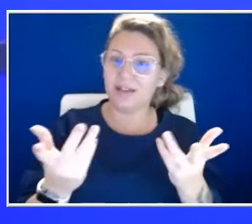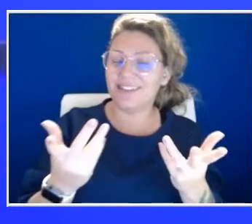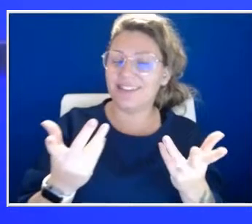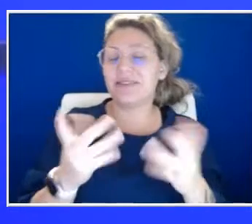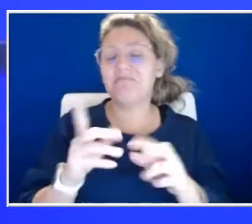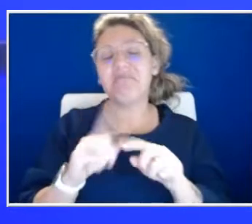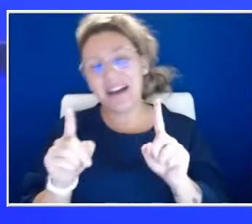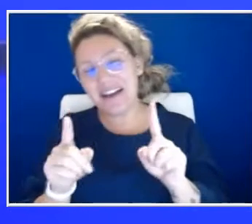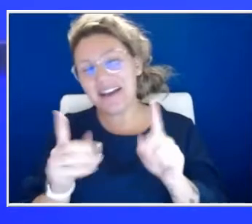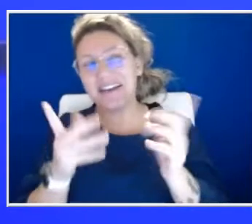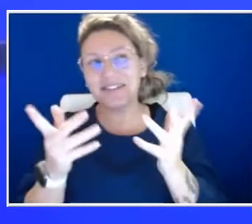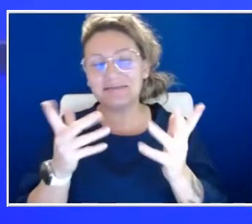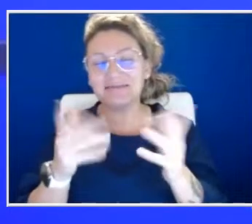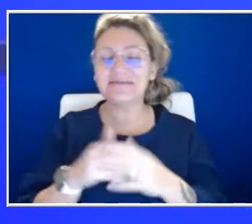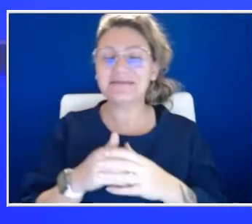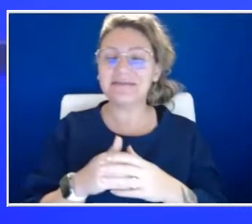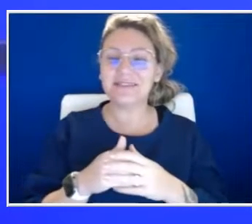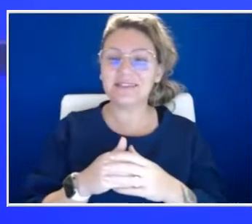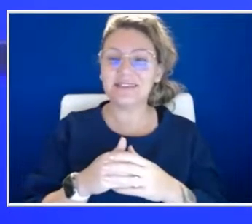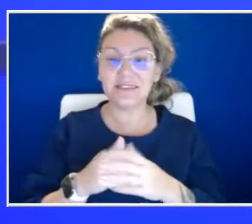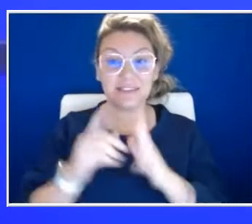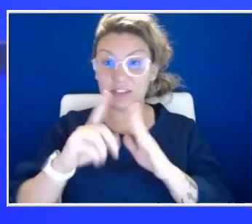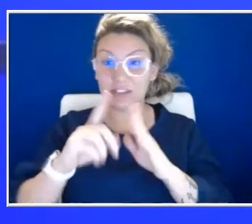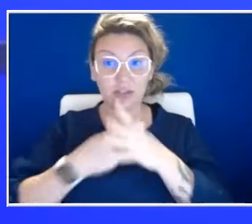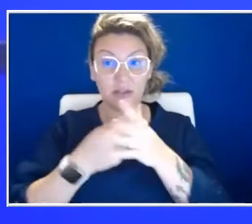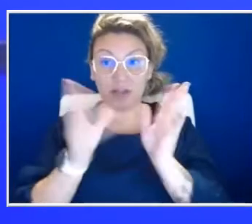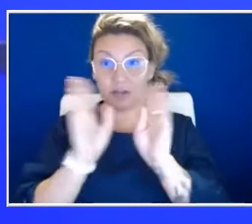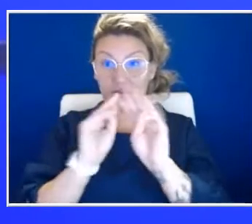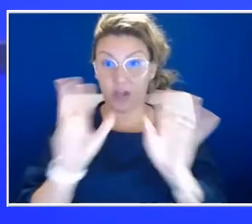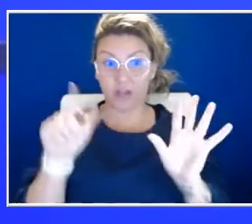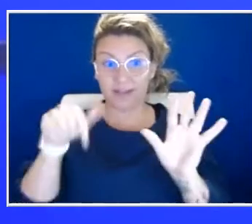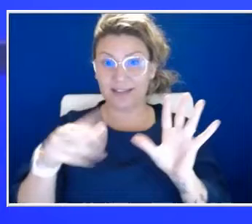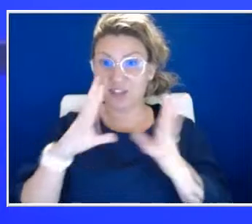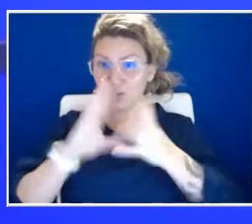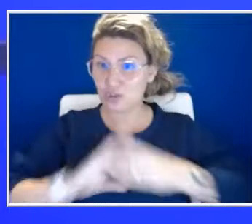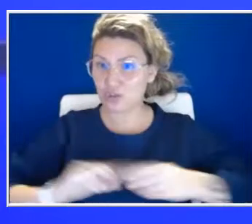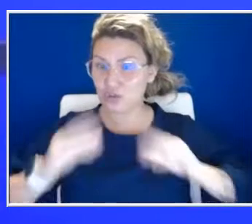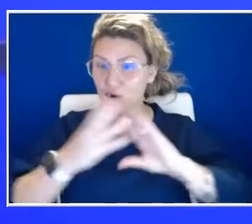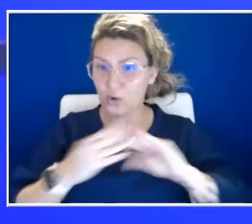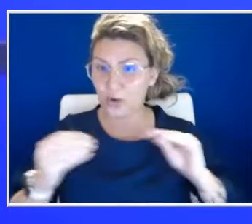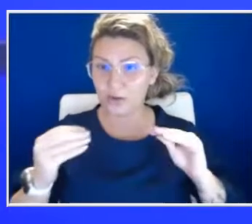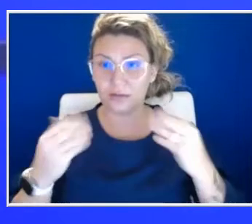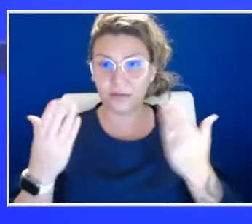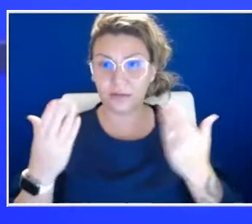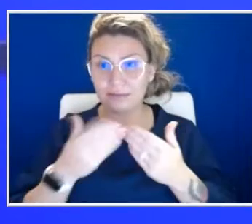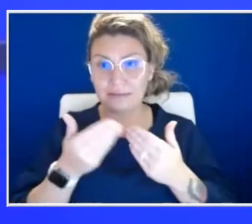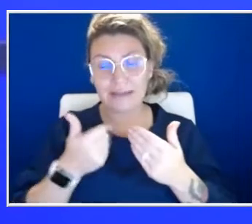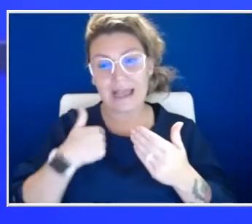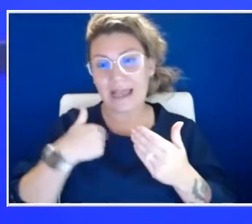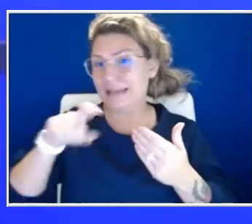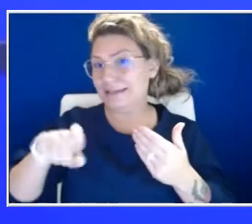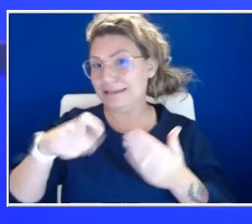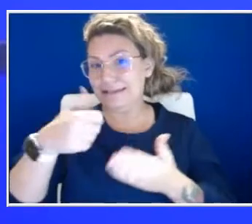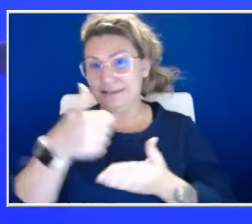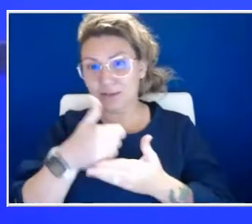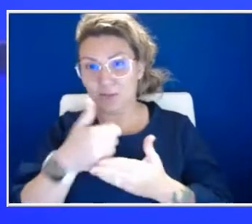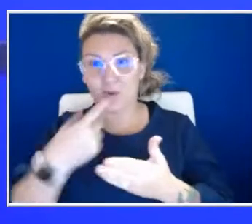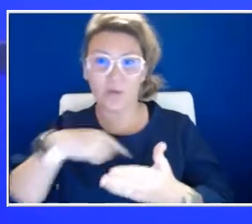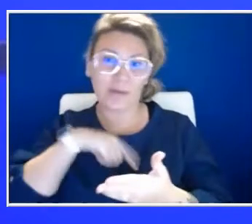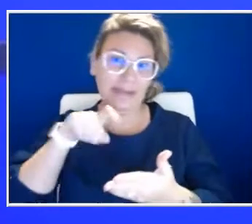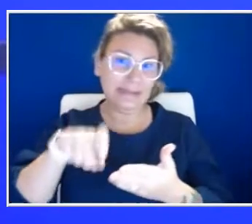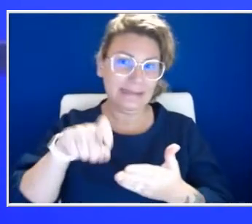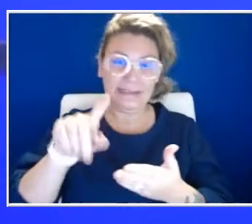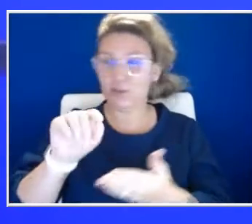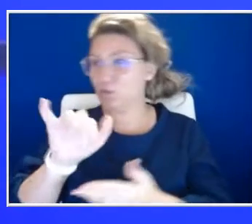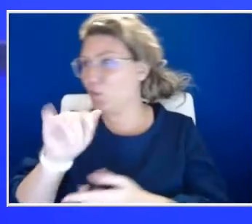it was, it started, obviously, this story. And it was pretty neat. He's like, I need support. We need instruments. We want to do this.